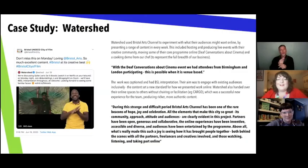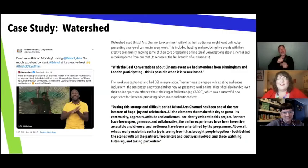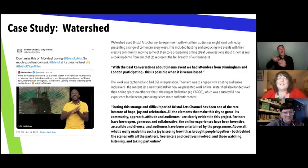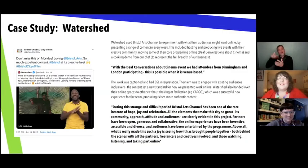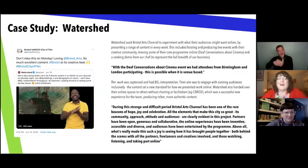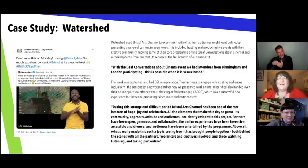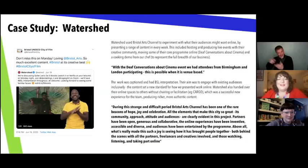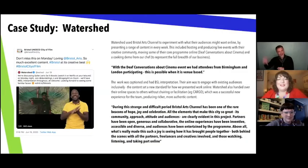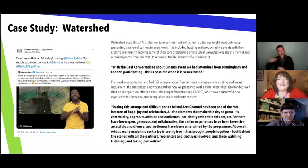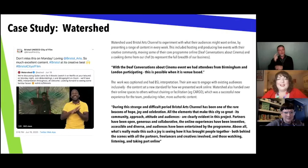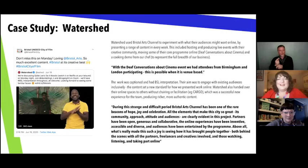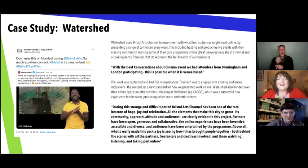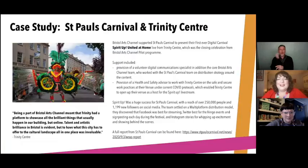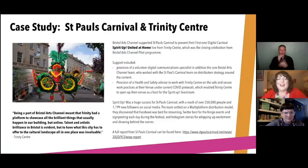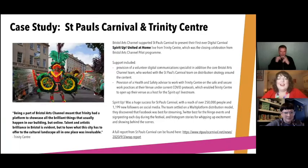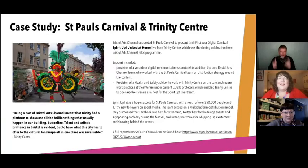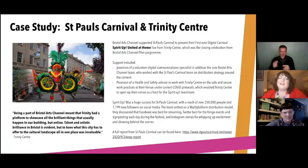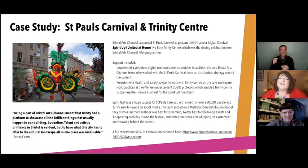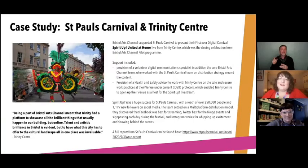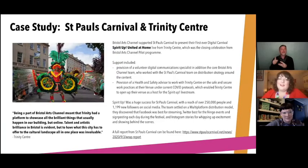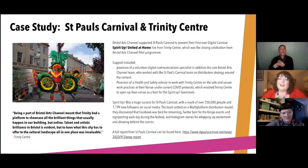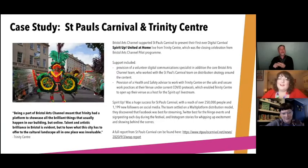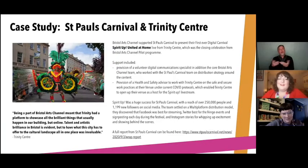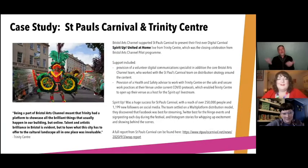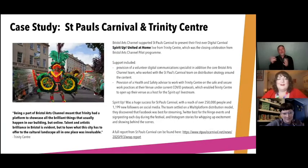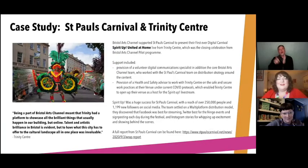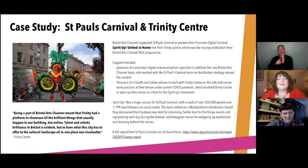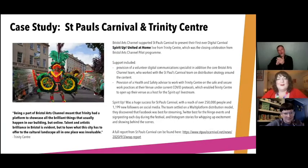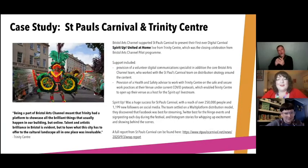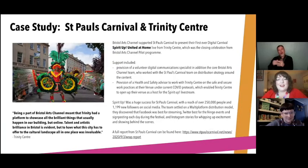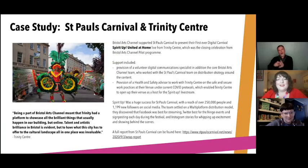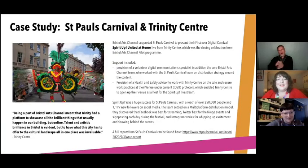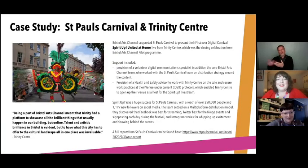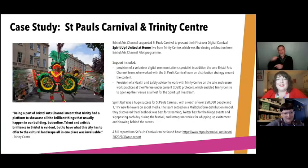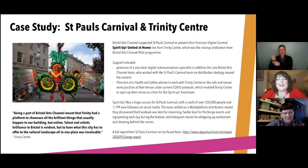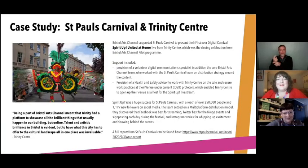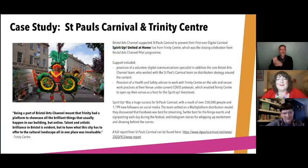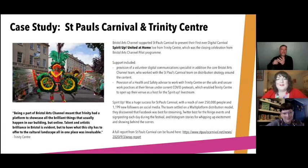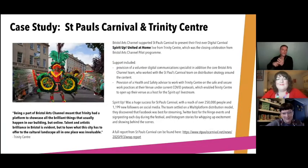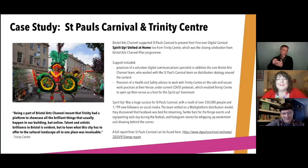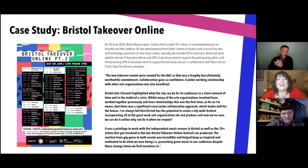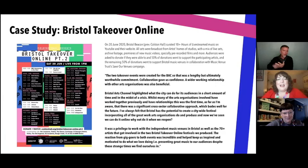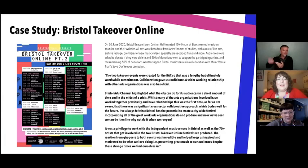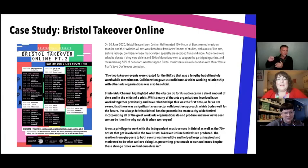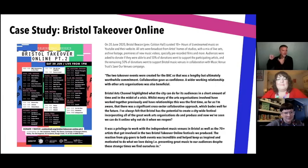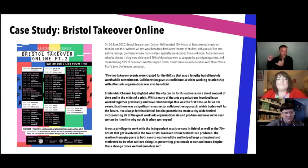and can talk about Watershed's case study. Obviously Latoya can talk about St Paul's case study in a moment.